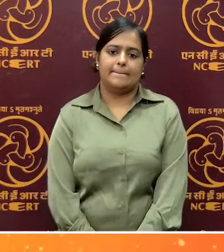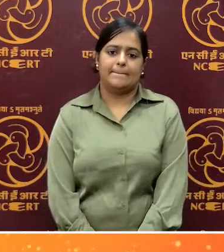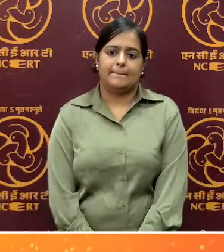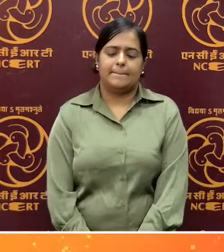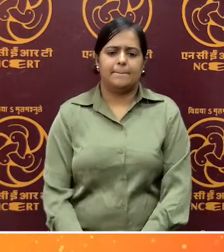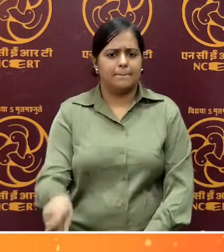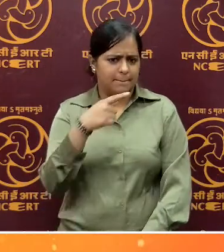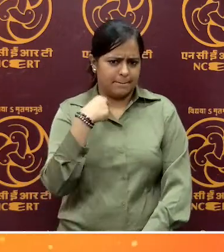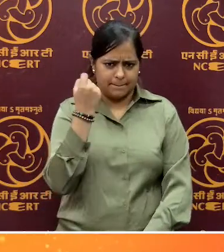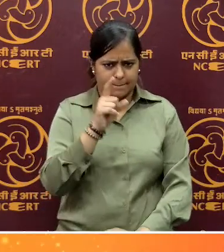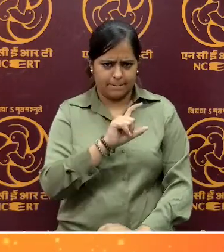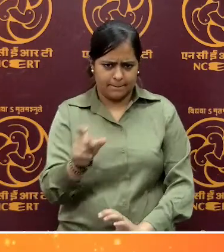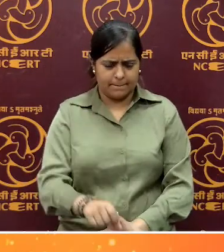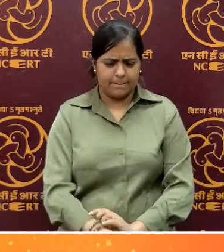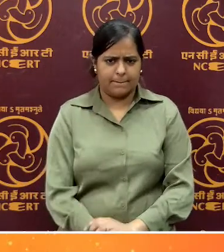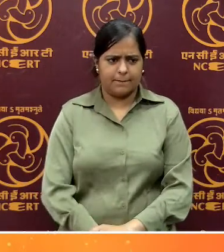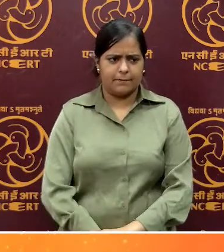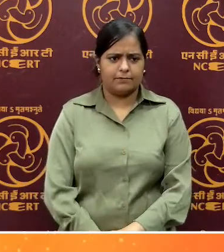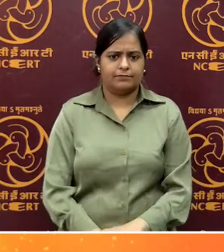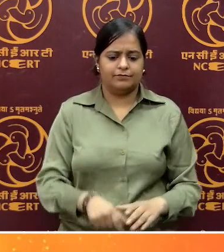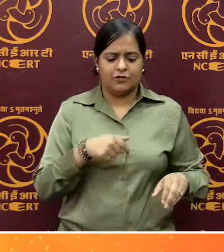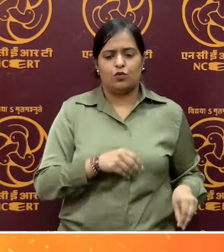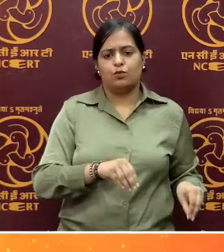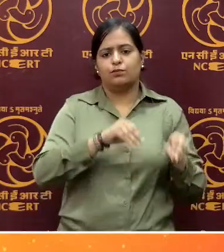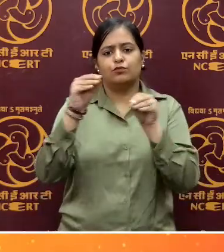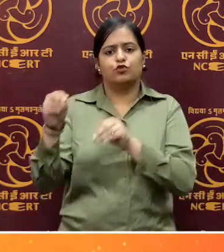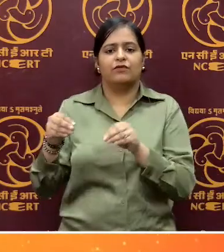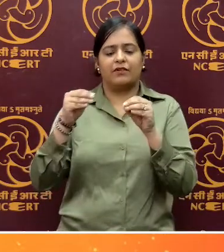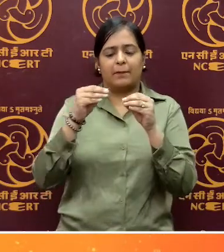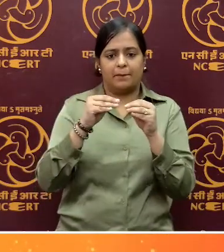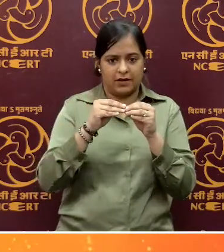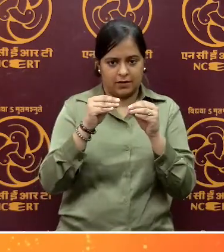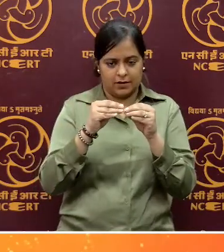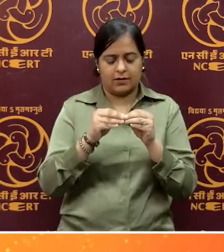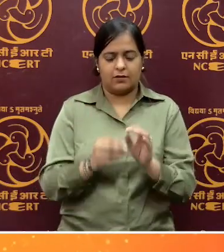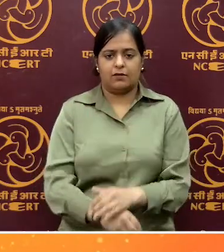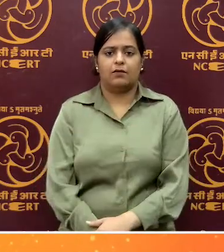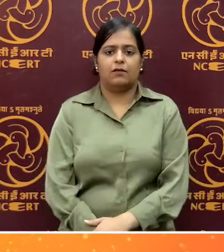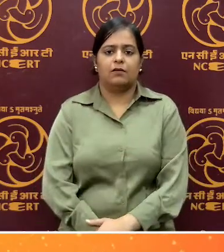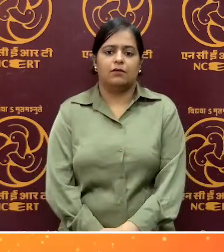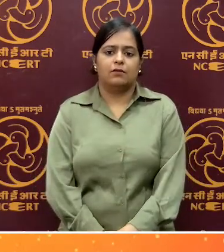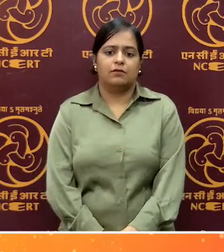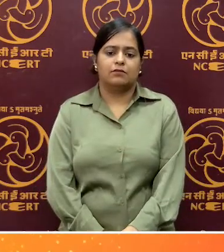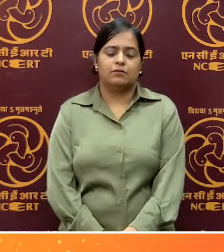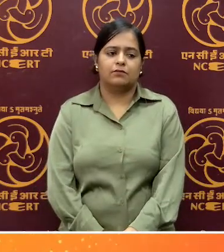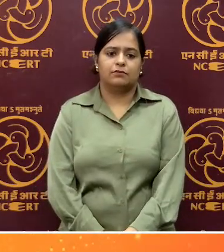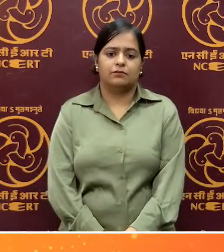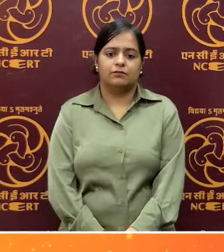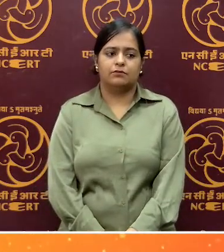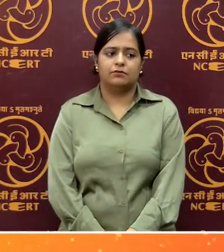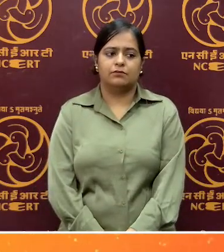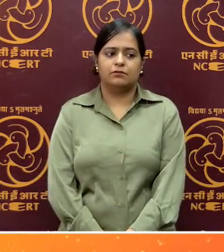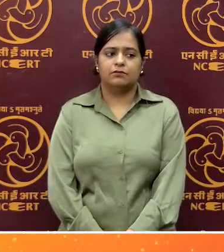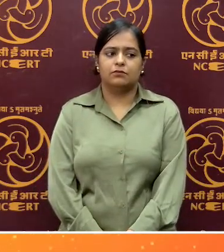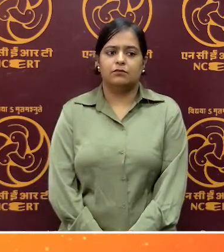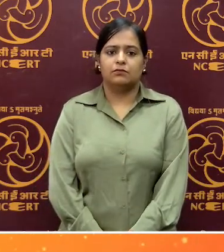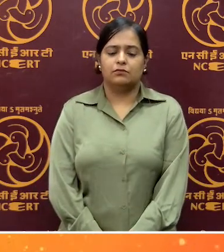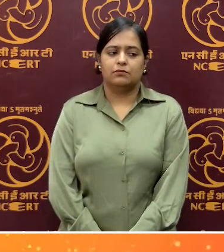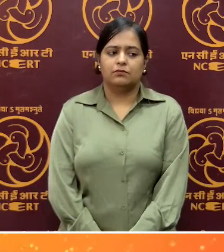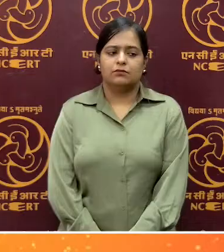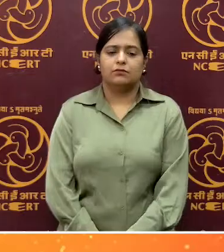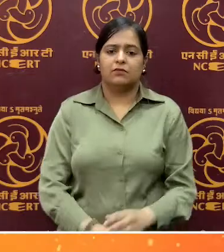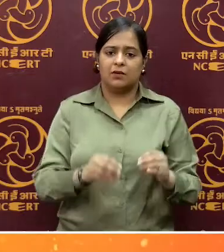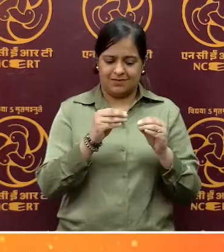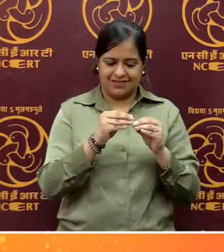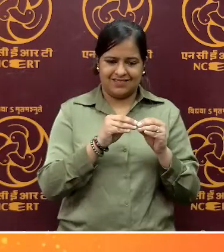Getting my point? Ji. I am shifting the vector B parallel to the vector in such a way